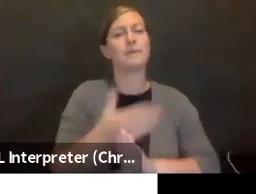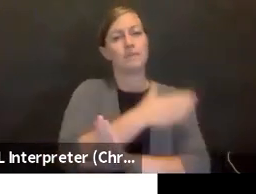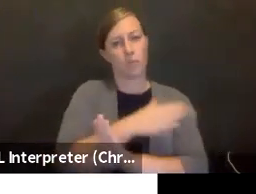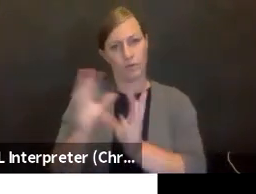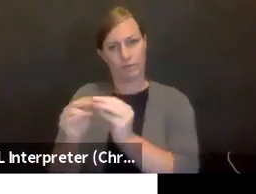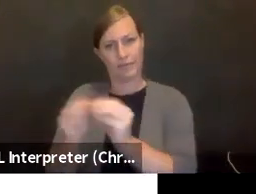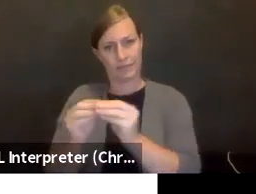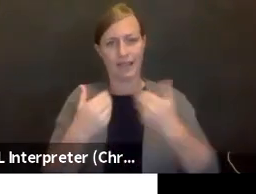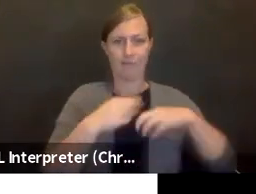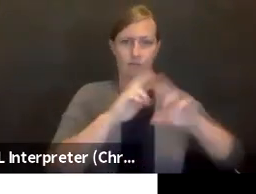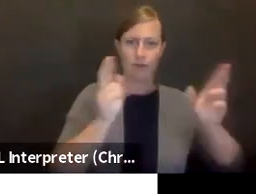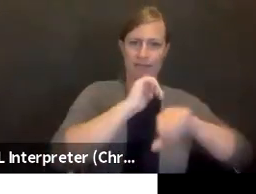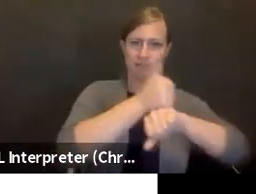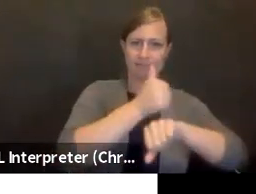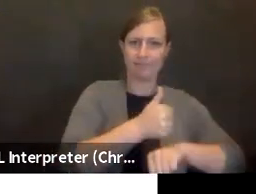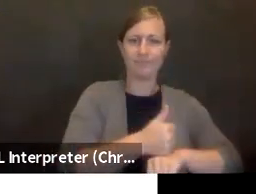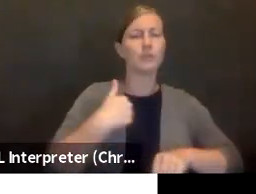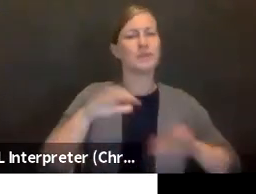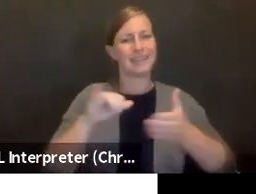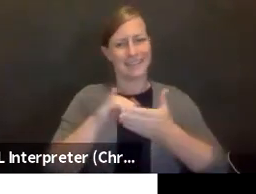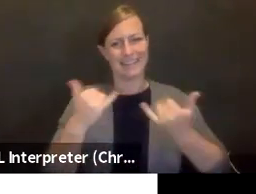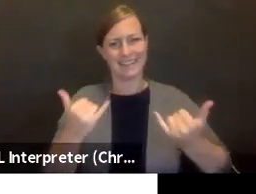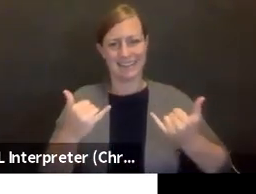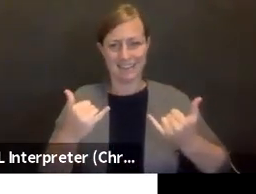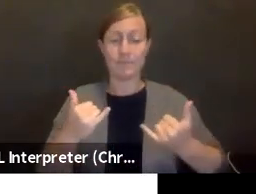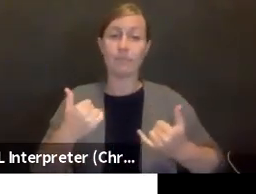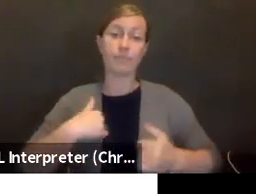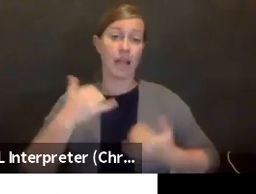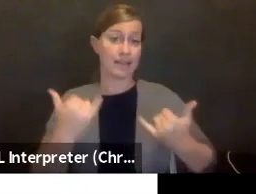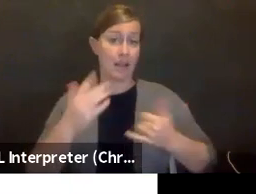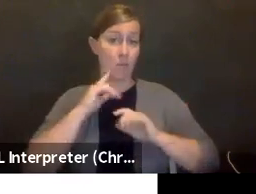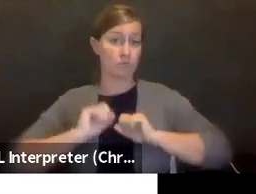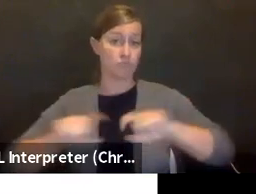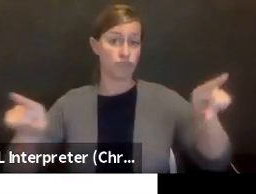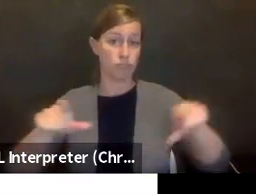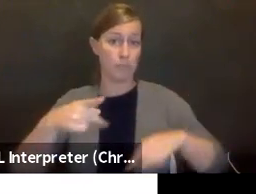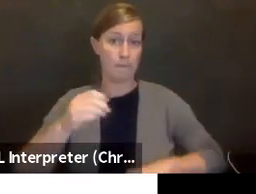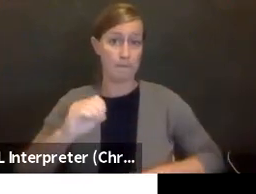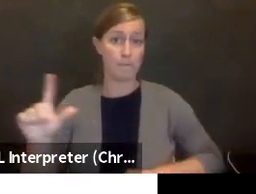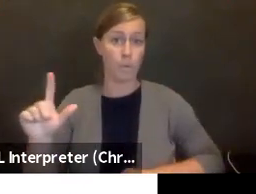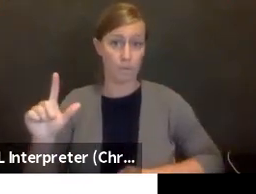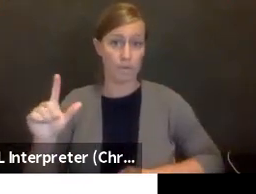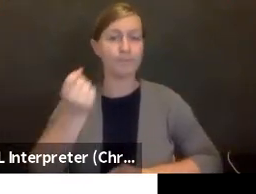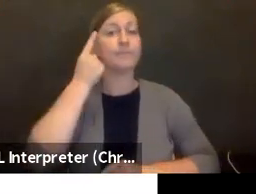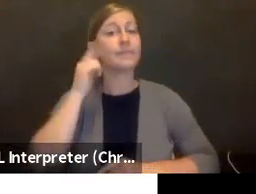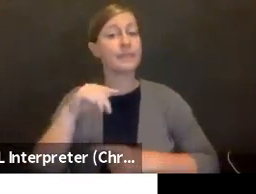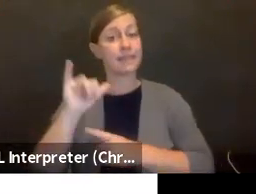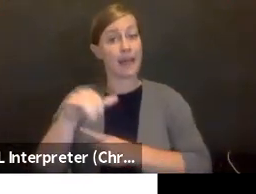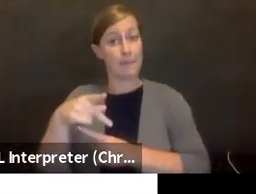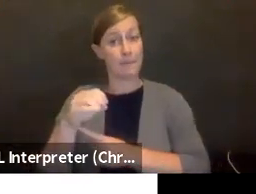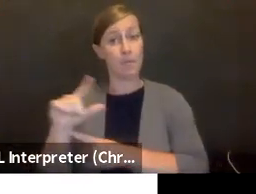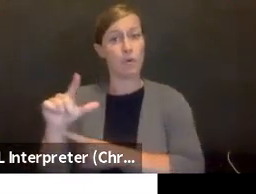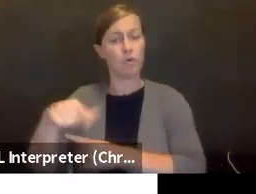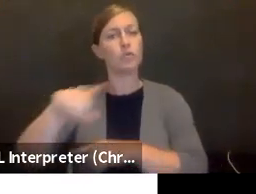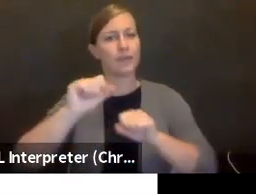so it's ready to go, which is what we did for you. So I'm about to launch a poll, and in this poll, you're going to be able to